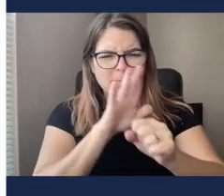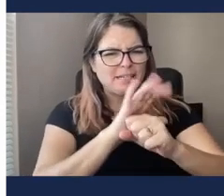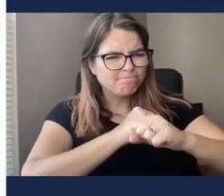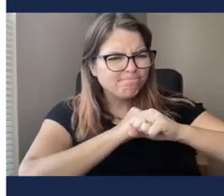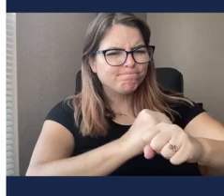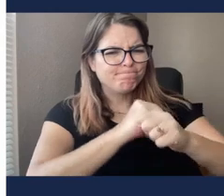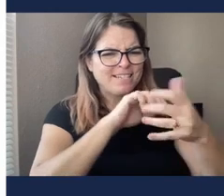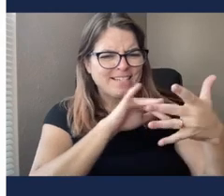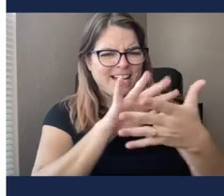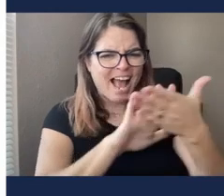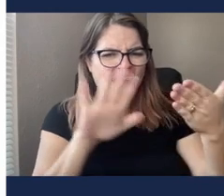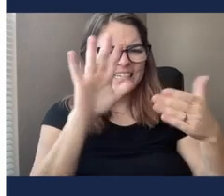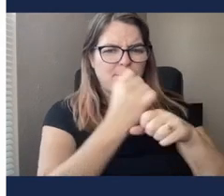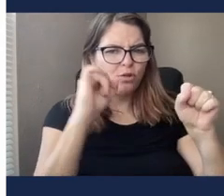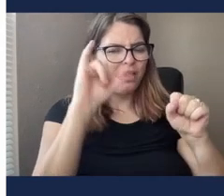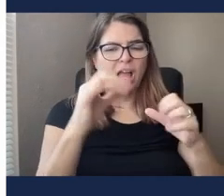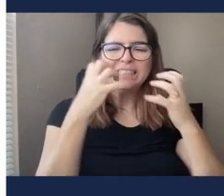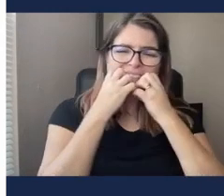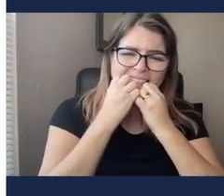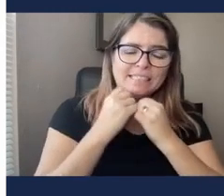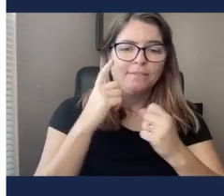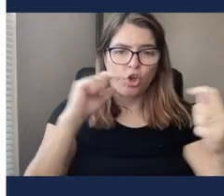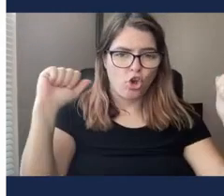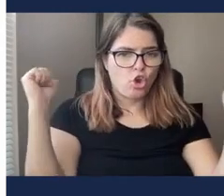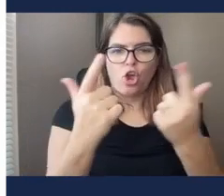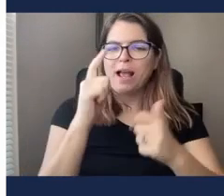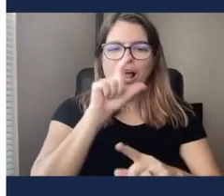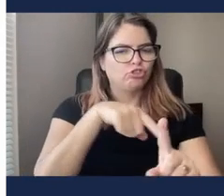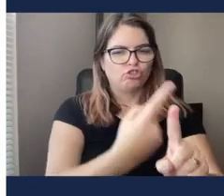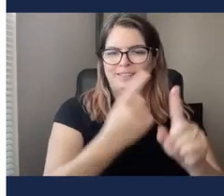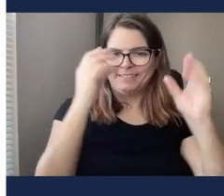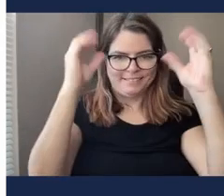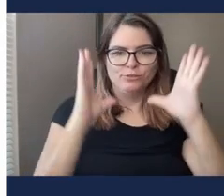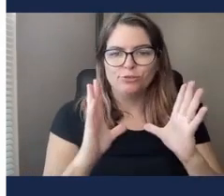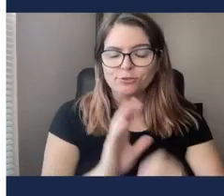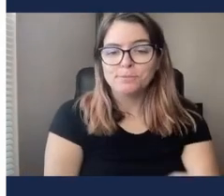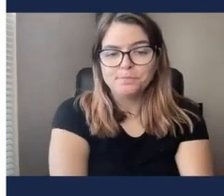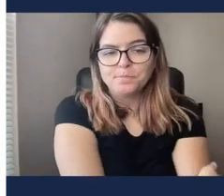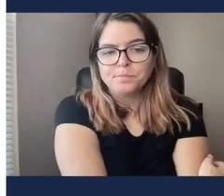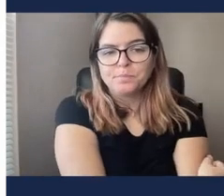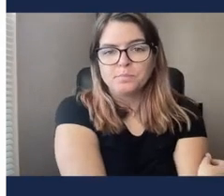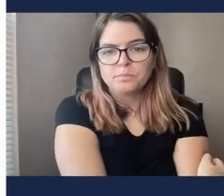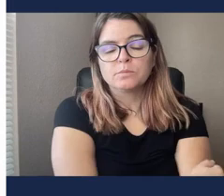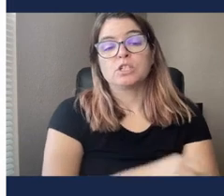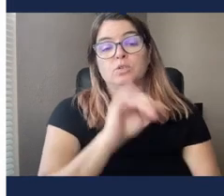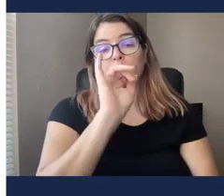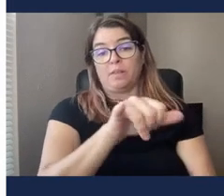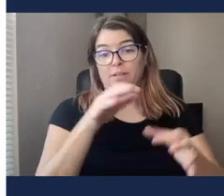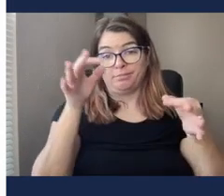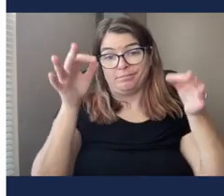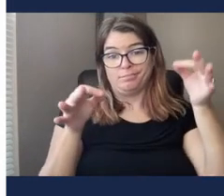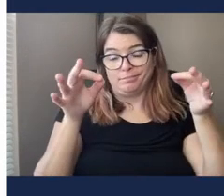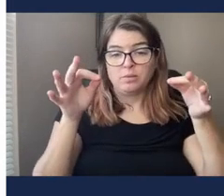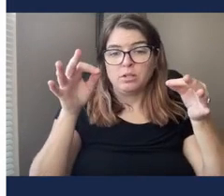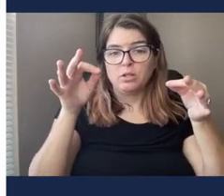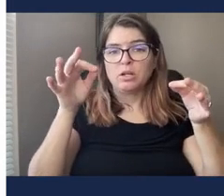of transcendent value to all of us, and not merely the teachers concerned. These cases were decided in the